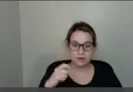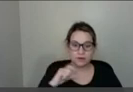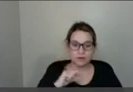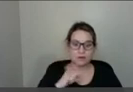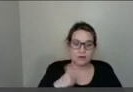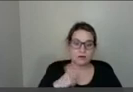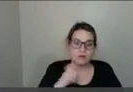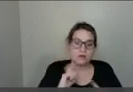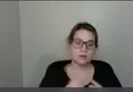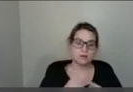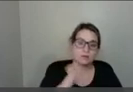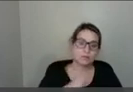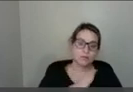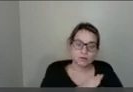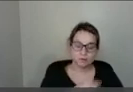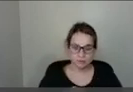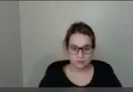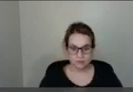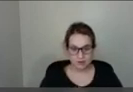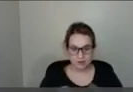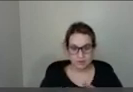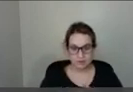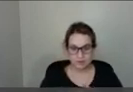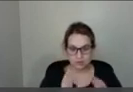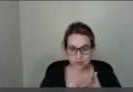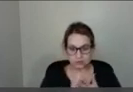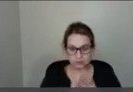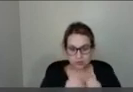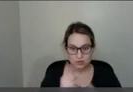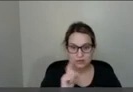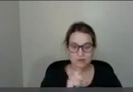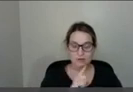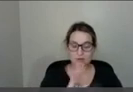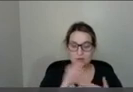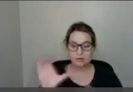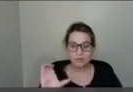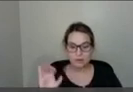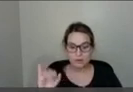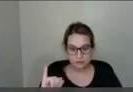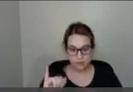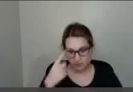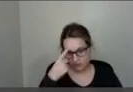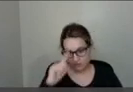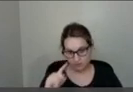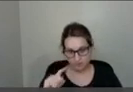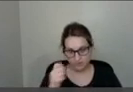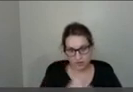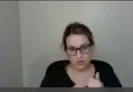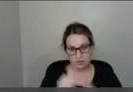Our elementary school district has been a singular community of interest for each of